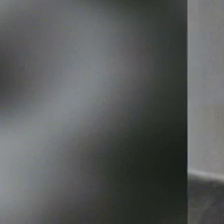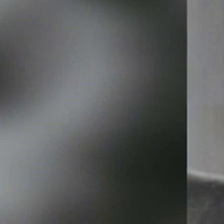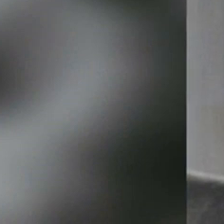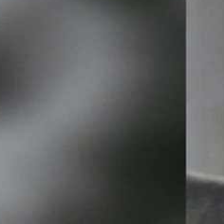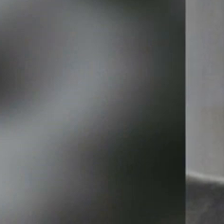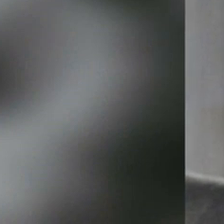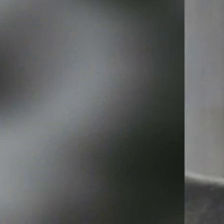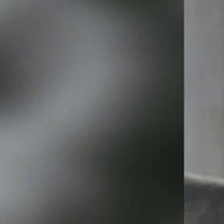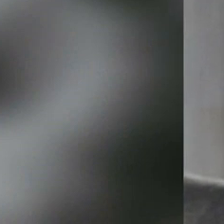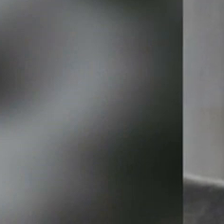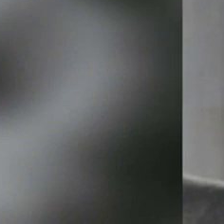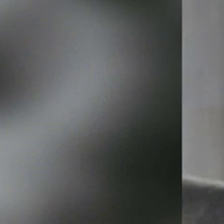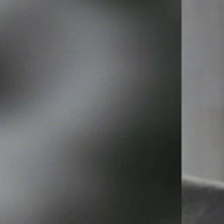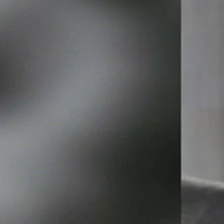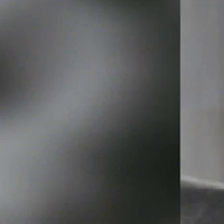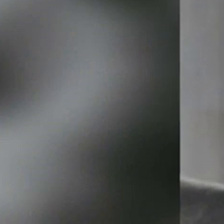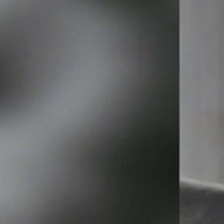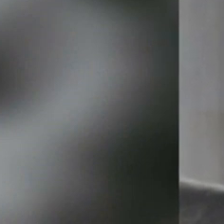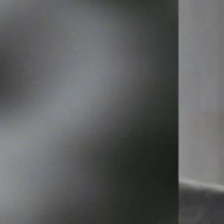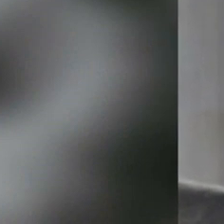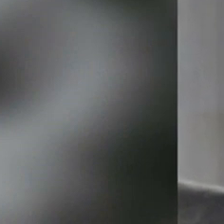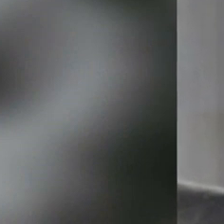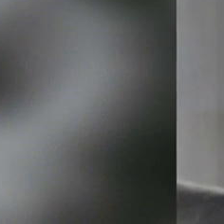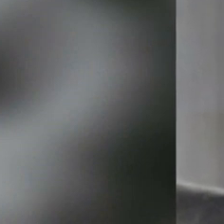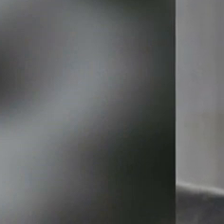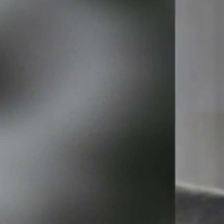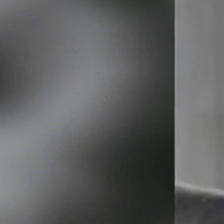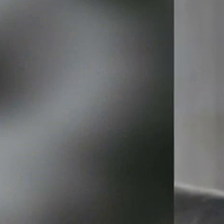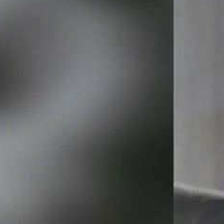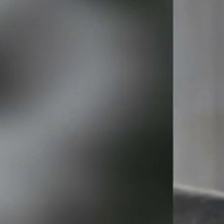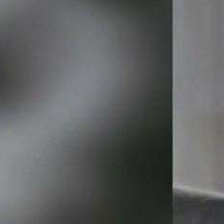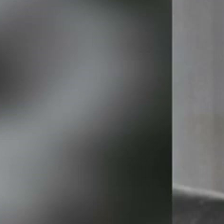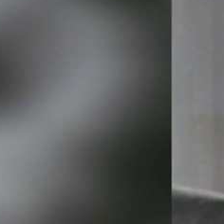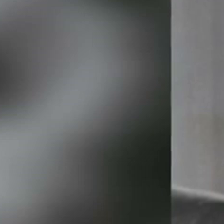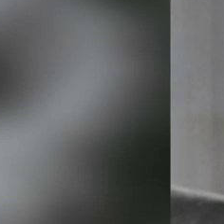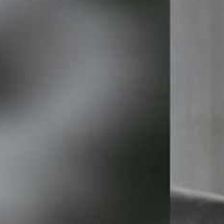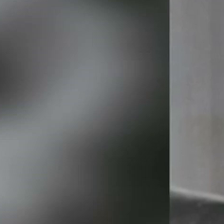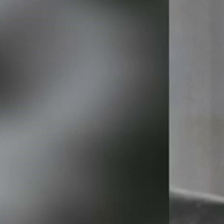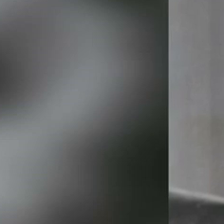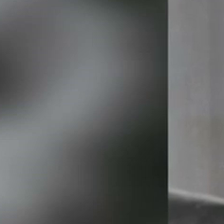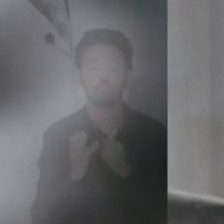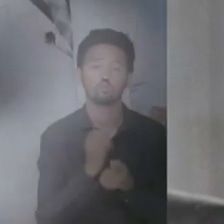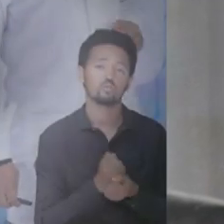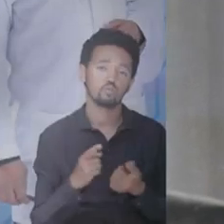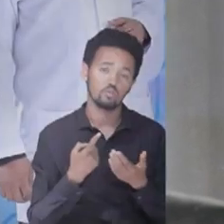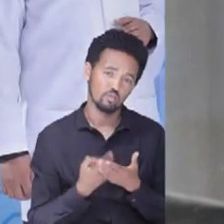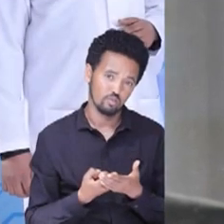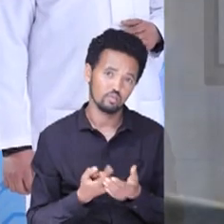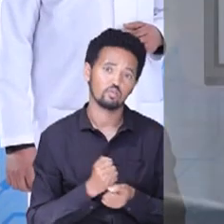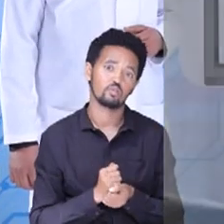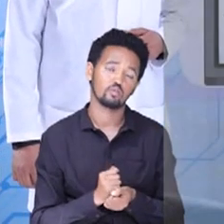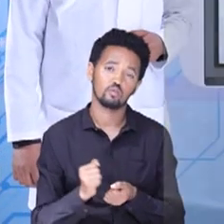government. Its leader was Garmamme Nwai and Mengistu Nwai. On December